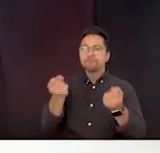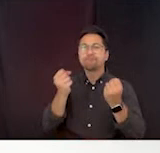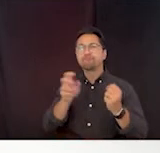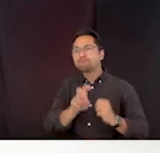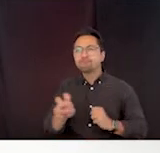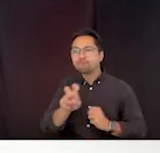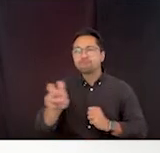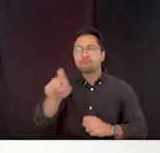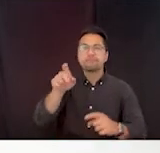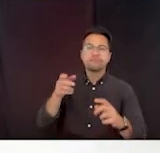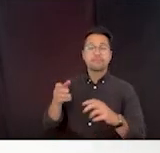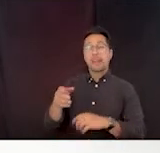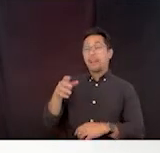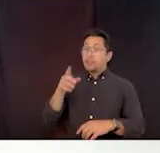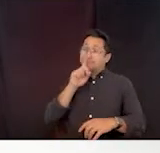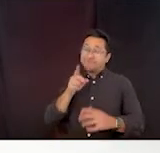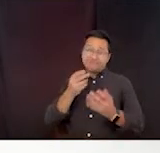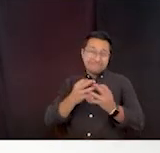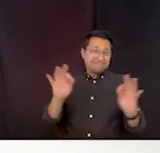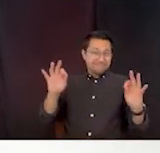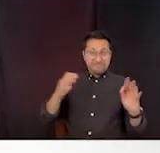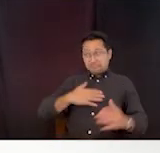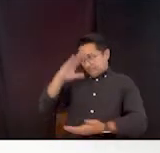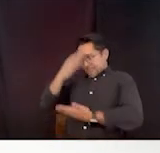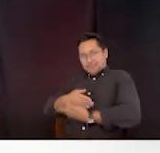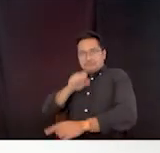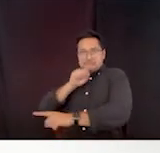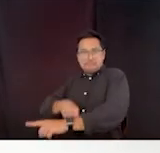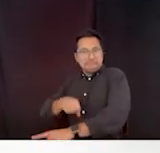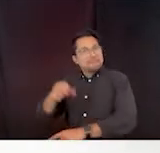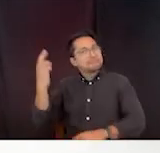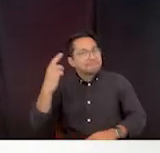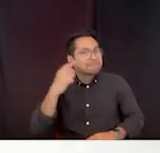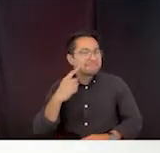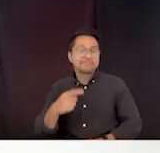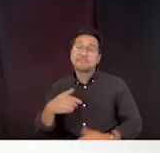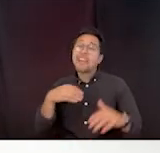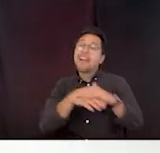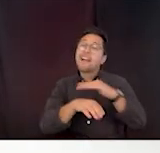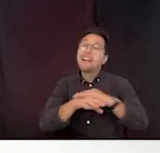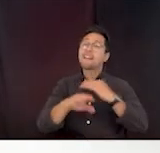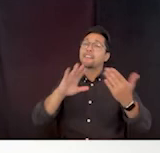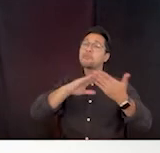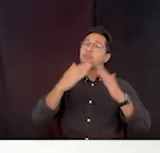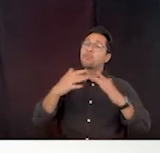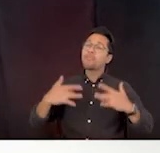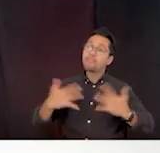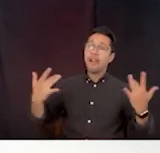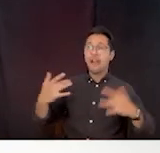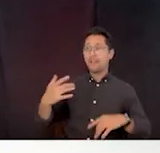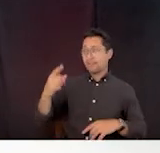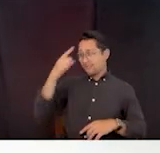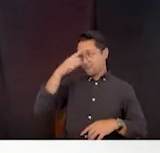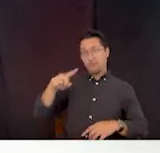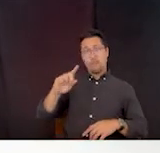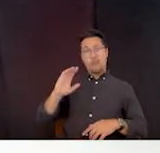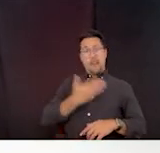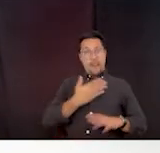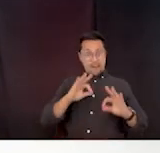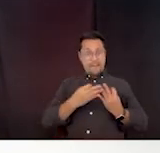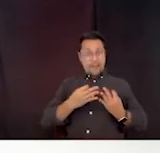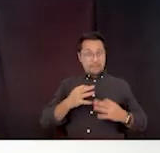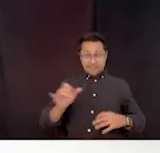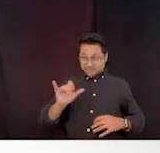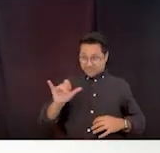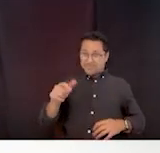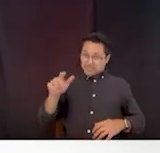absolutely loved it, and it was free of charge, because sometimes accessing community events for families like ours can be really challenging. So